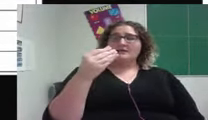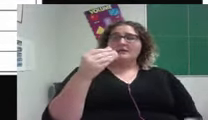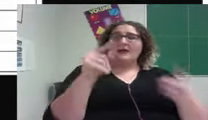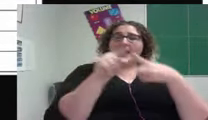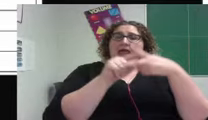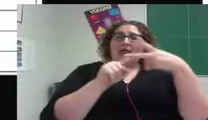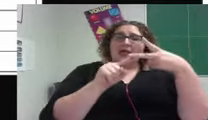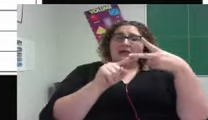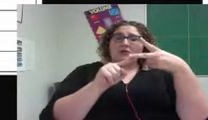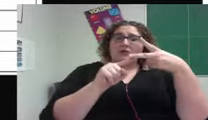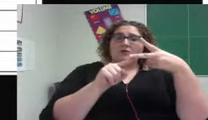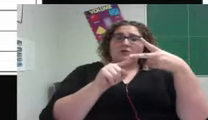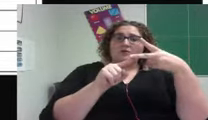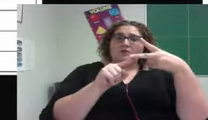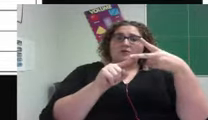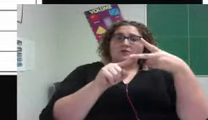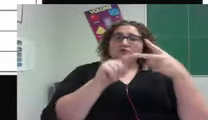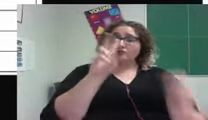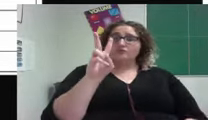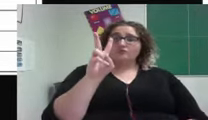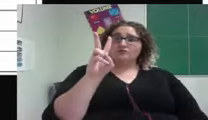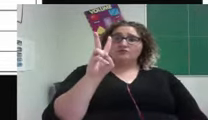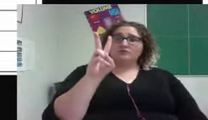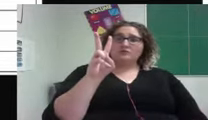are linear pairs.